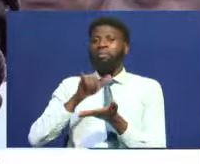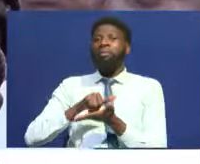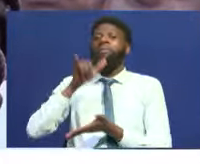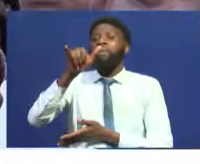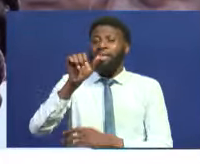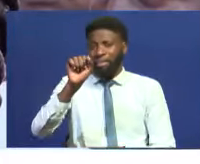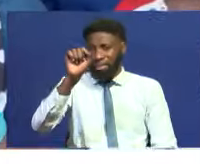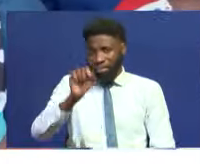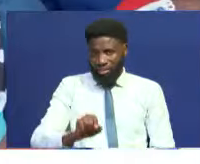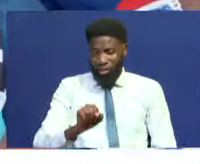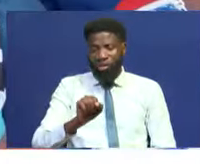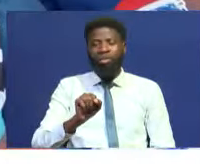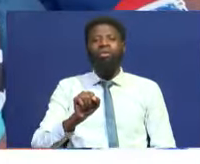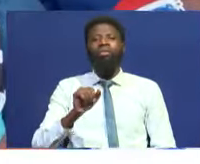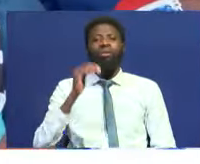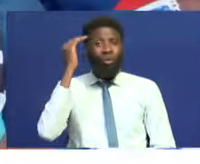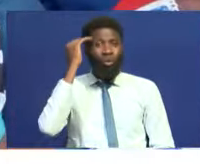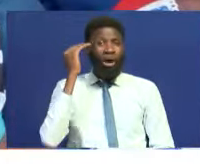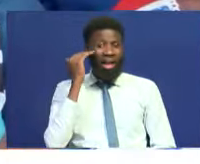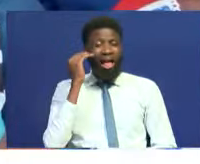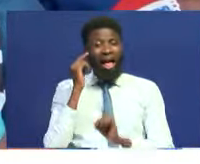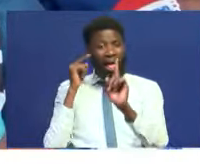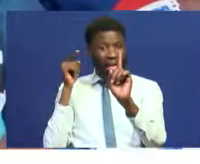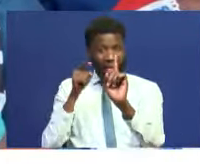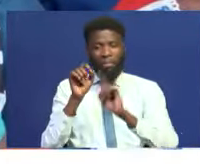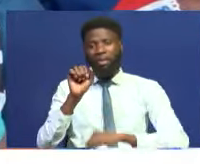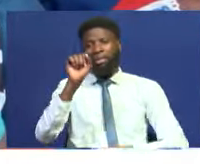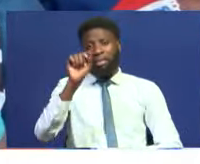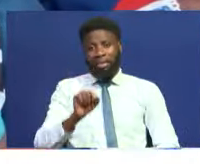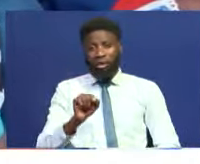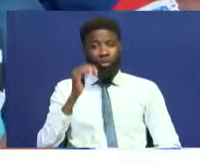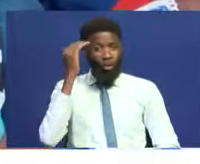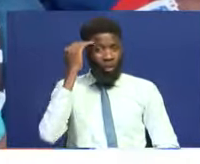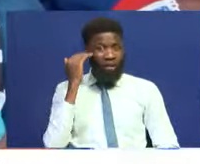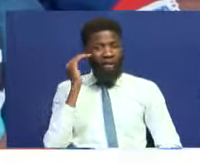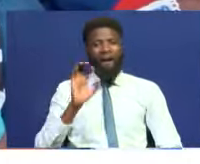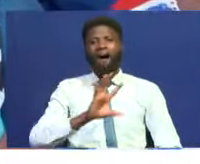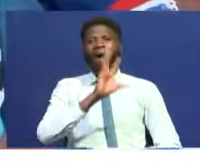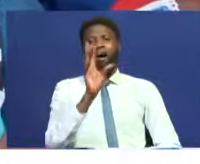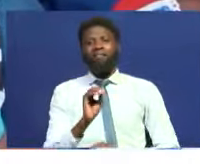Summit this evening. Give us Maina, Sunday Express.